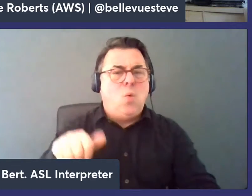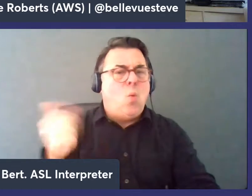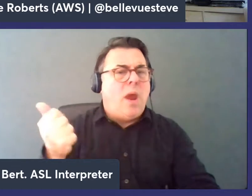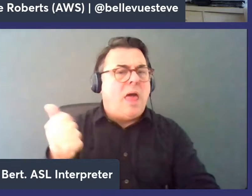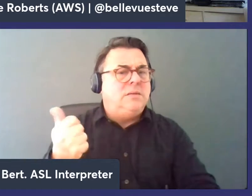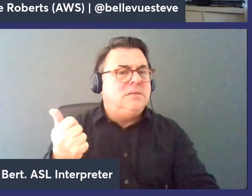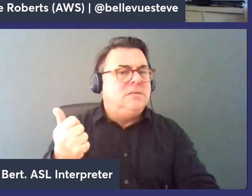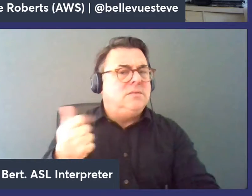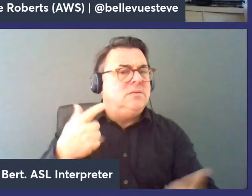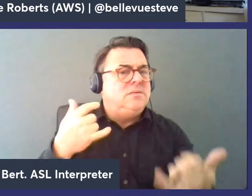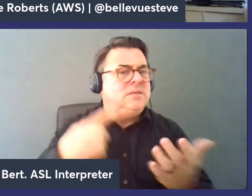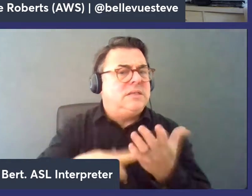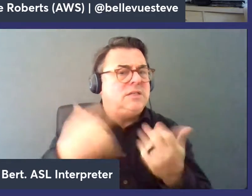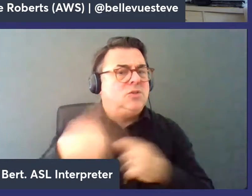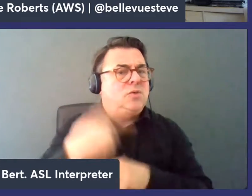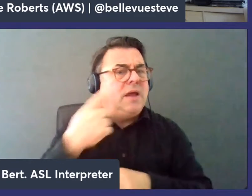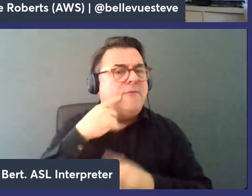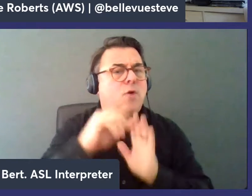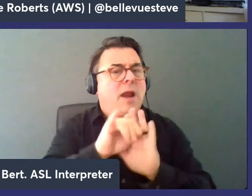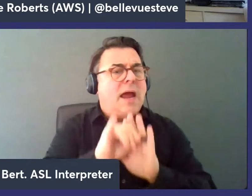focused in on today in terms of identity